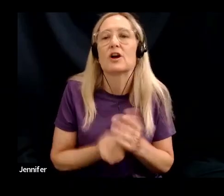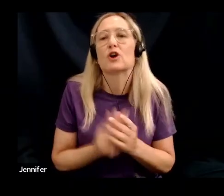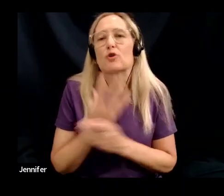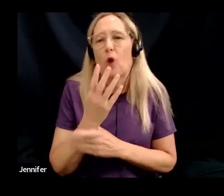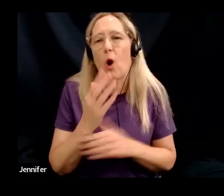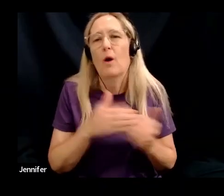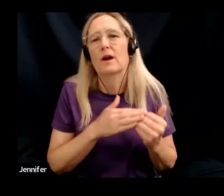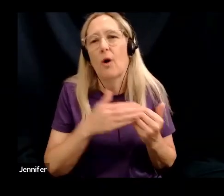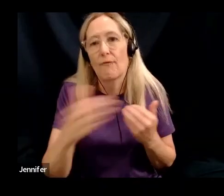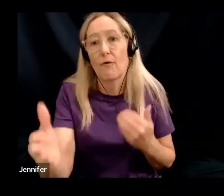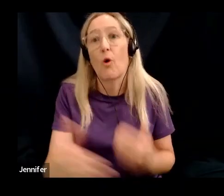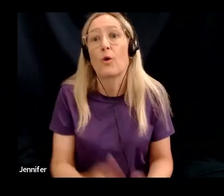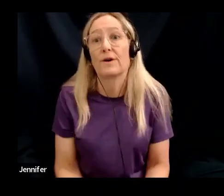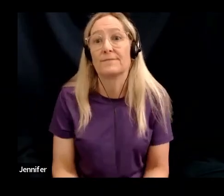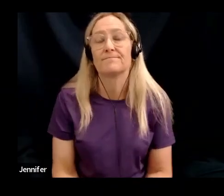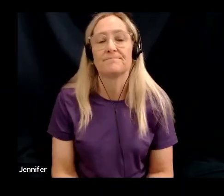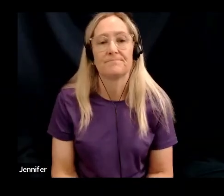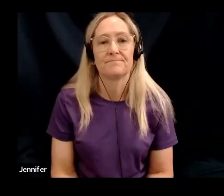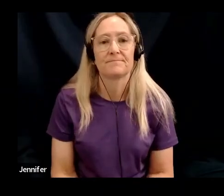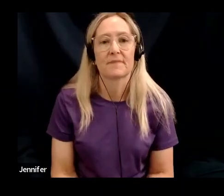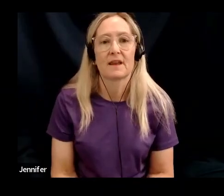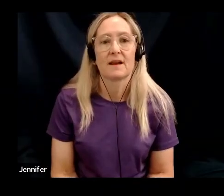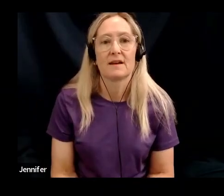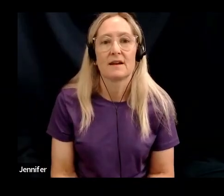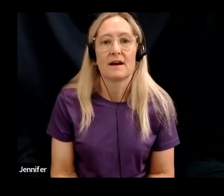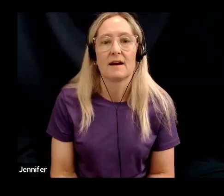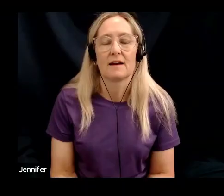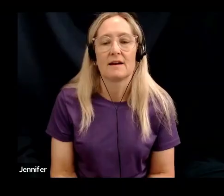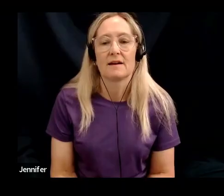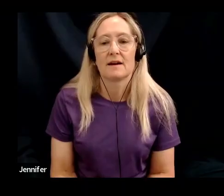a great example too, Donovan.